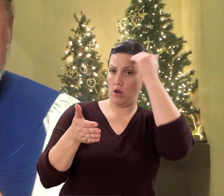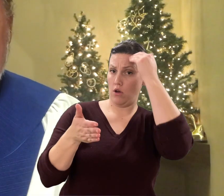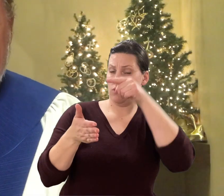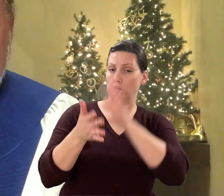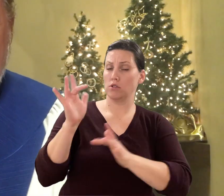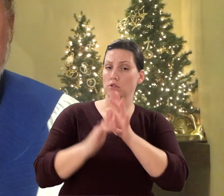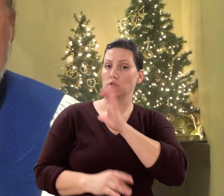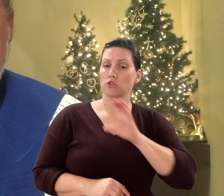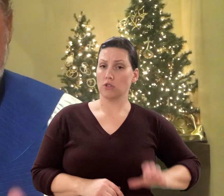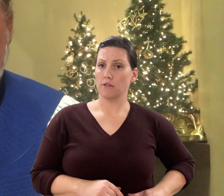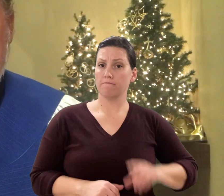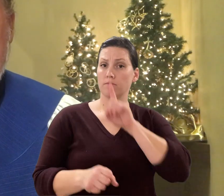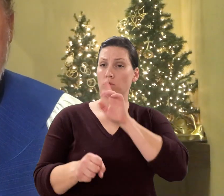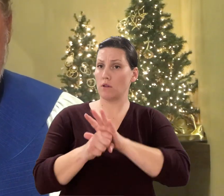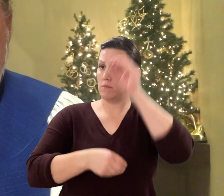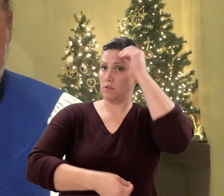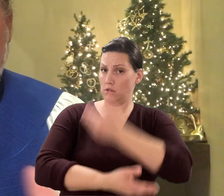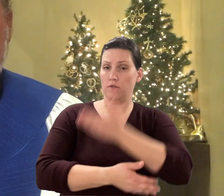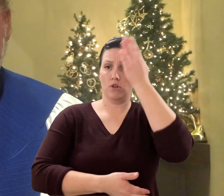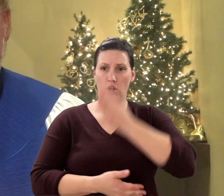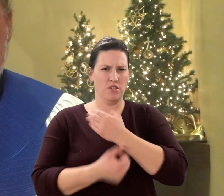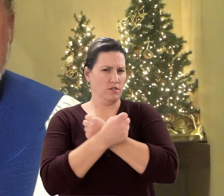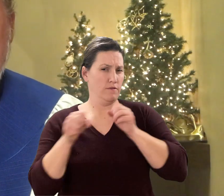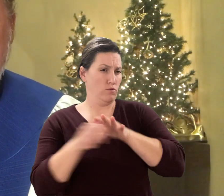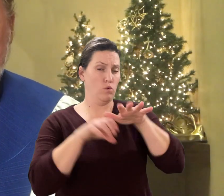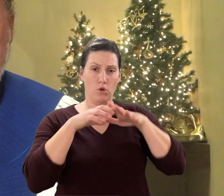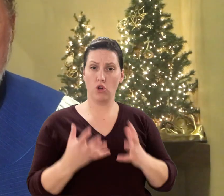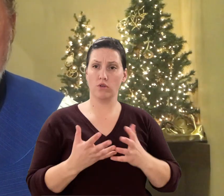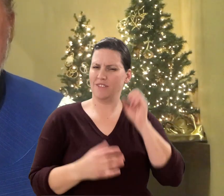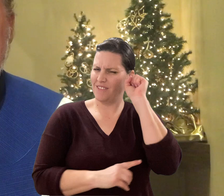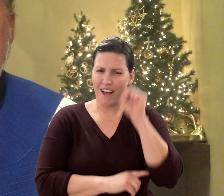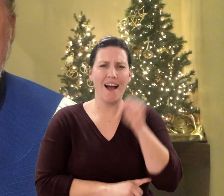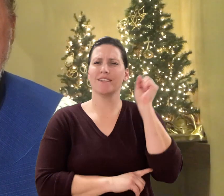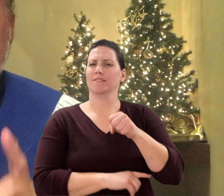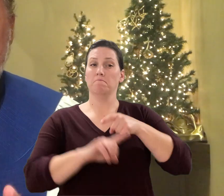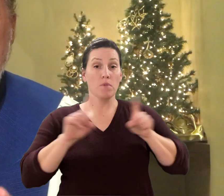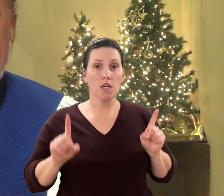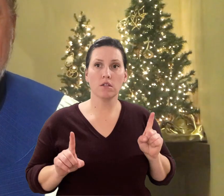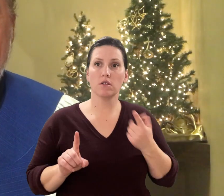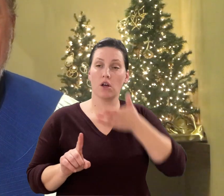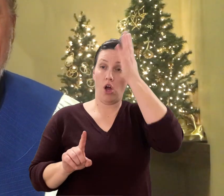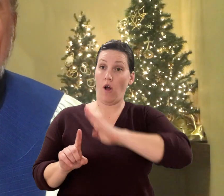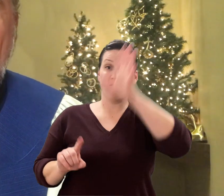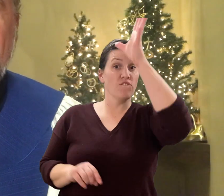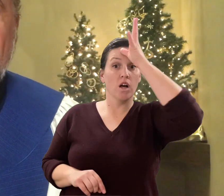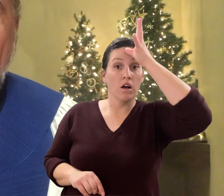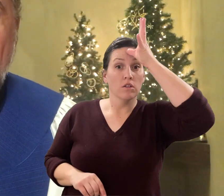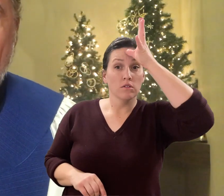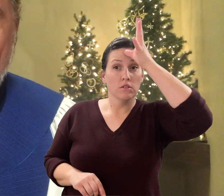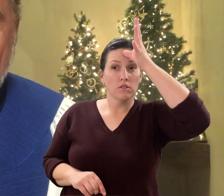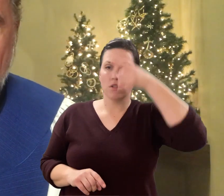know that Jesus is the Christ, the promised Son of God and Savior of the world, but God